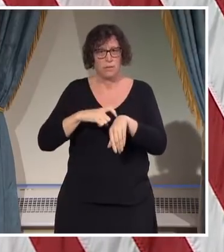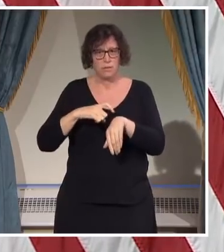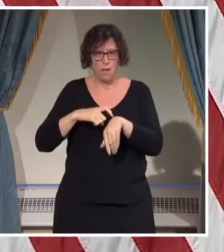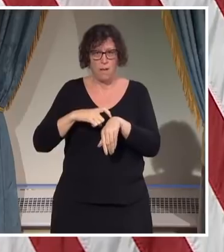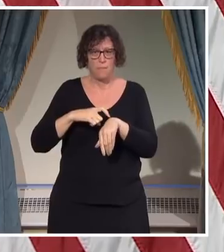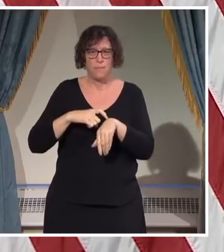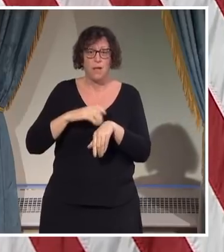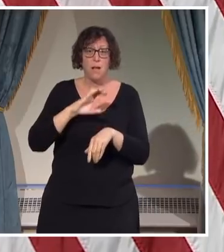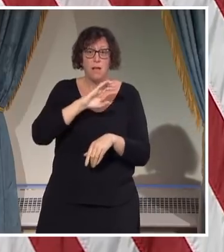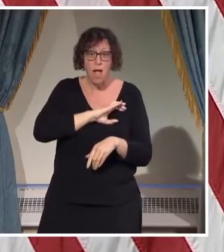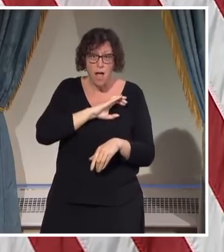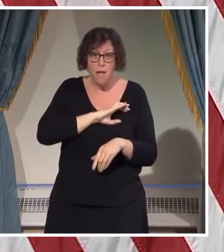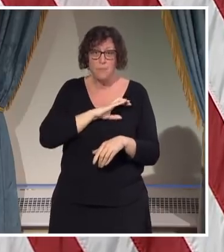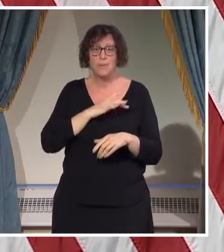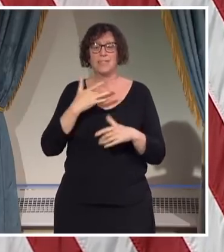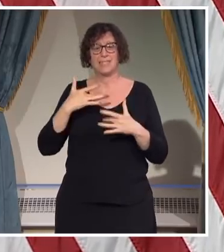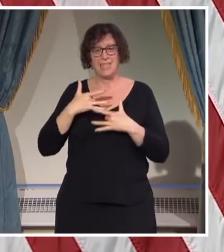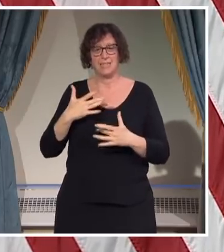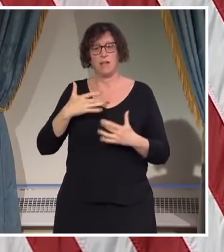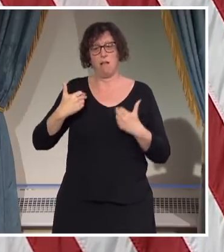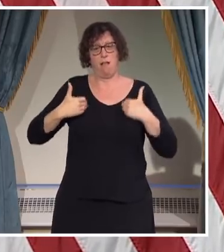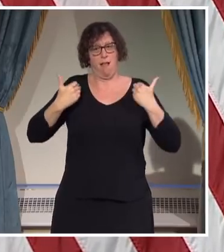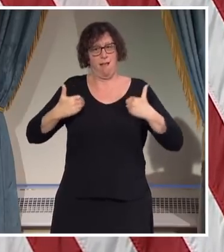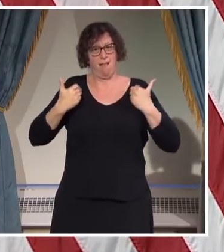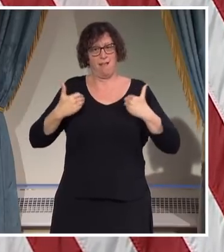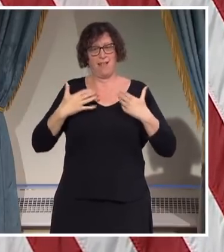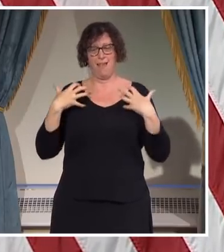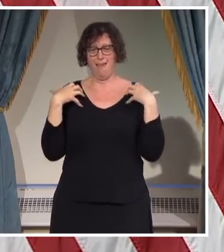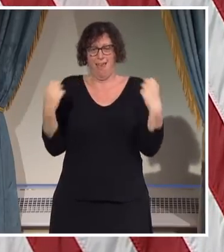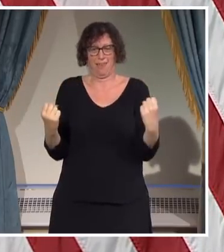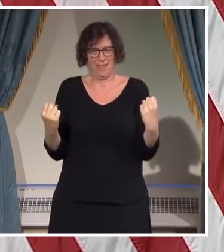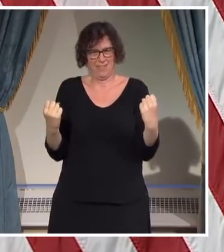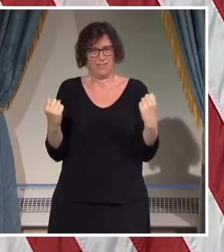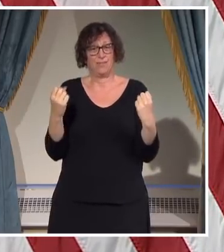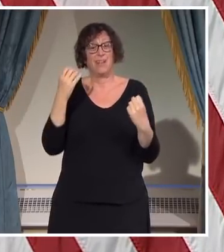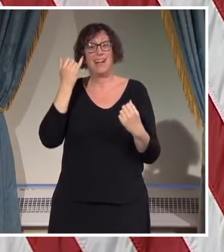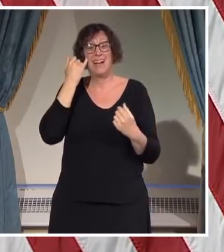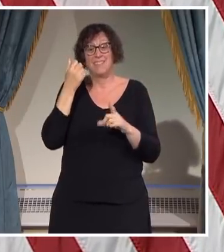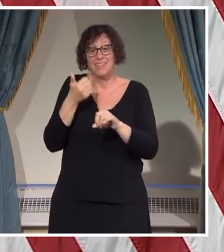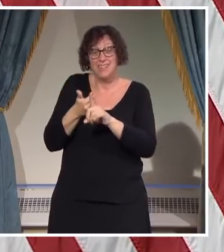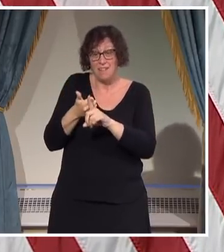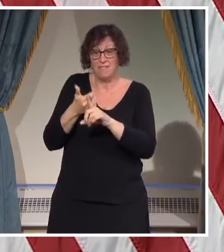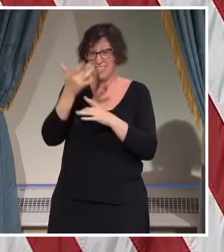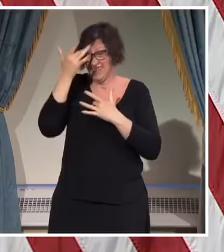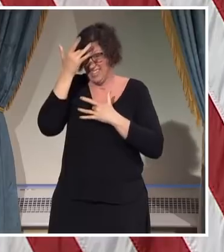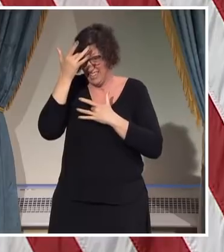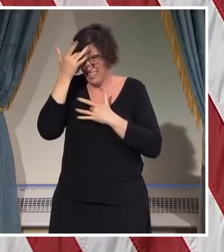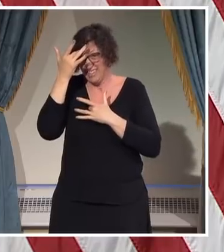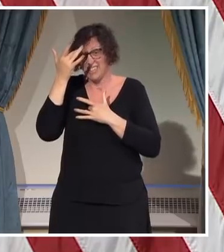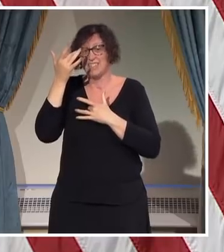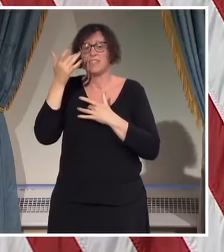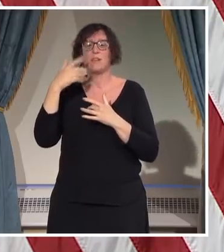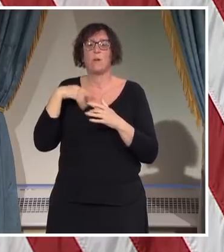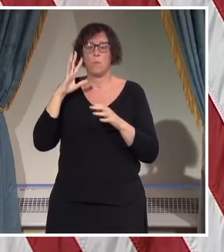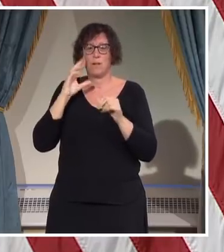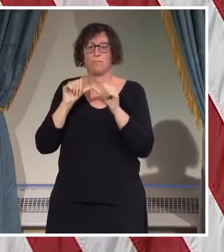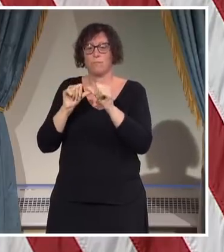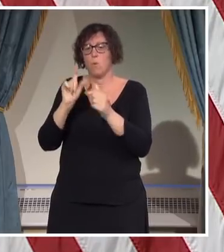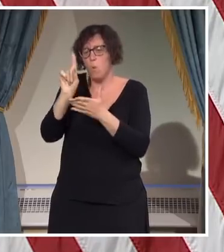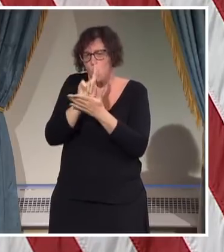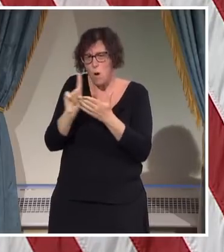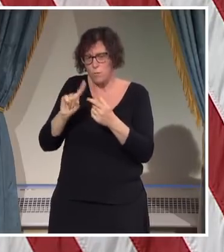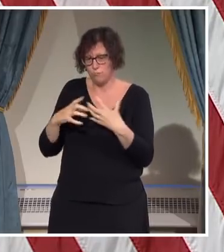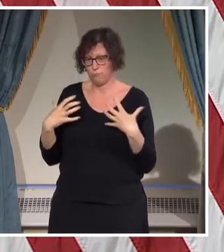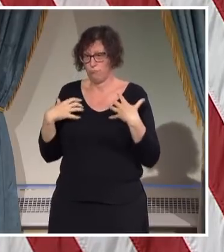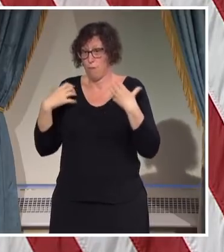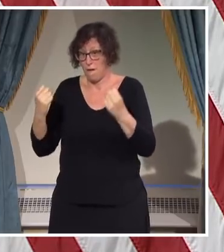not be people taking vacations anytime soon for any of us until this battle is over. So we're going to have a lot